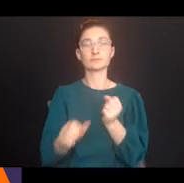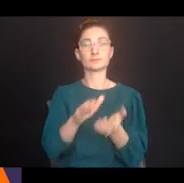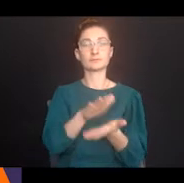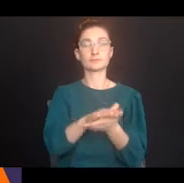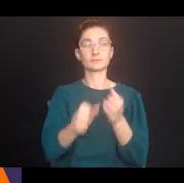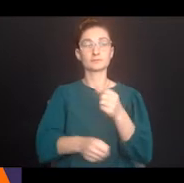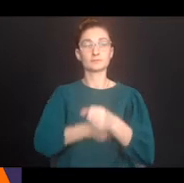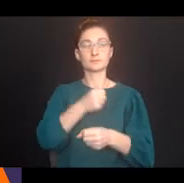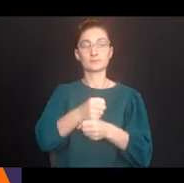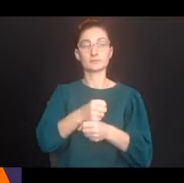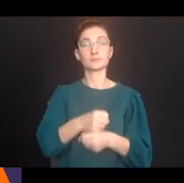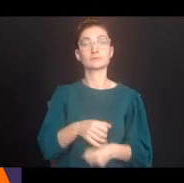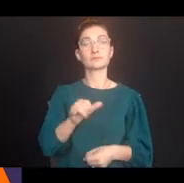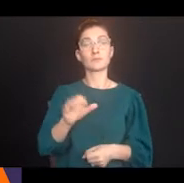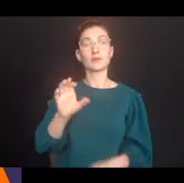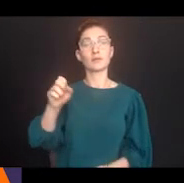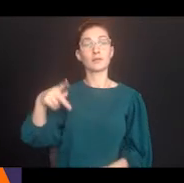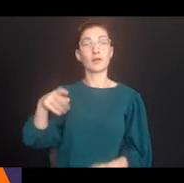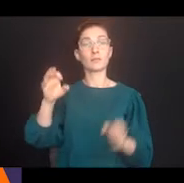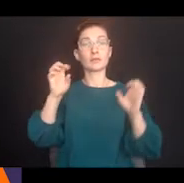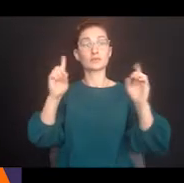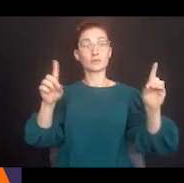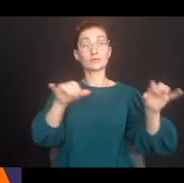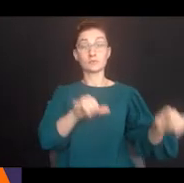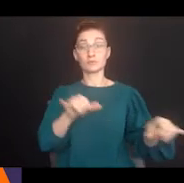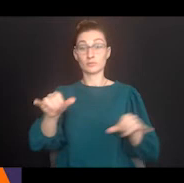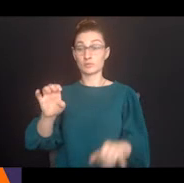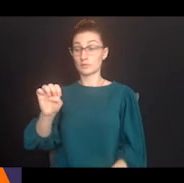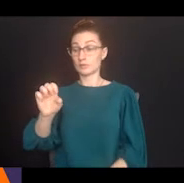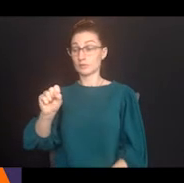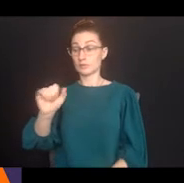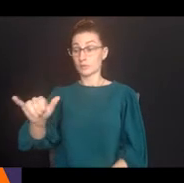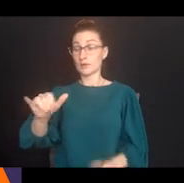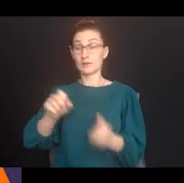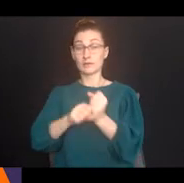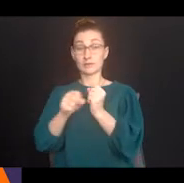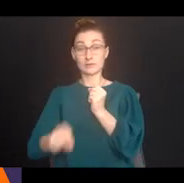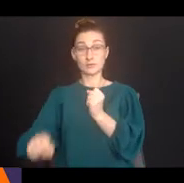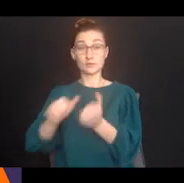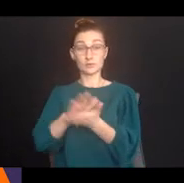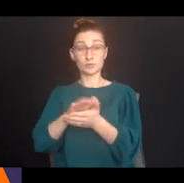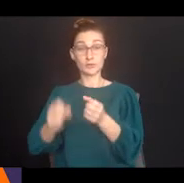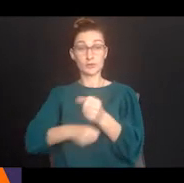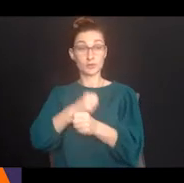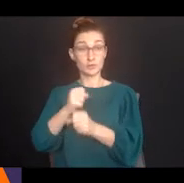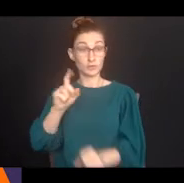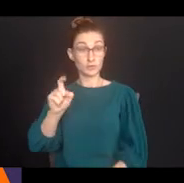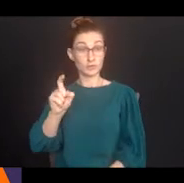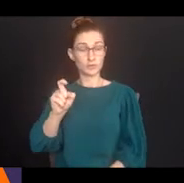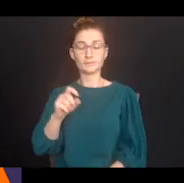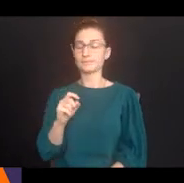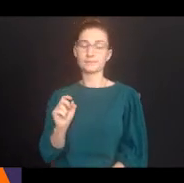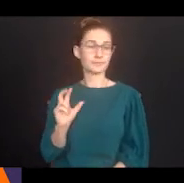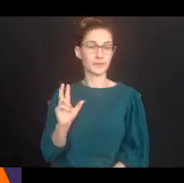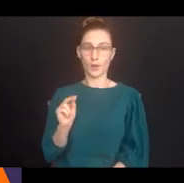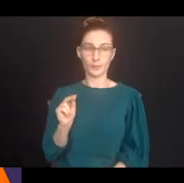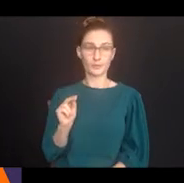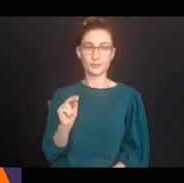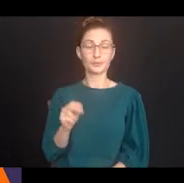Extended school year. Is compensatory education the same as extended school year, also known as ESY?